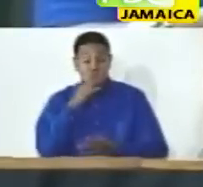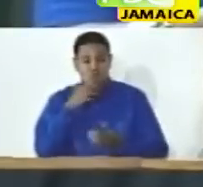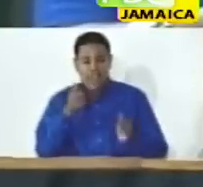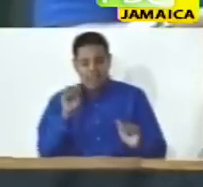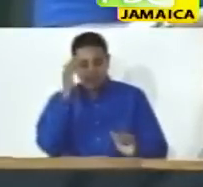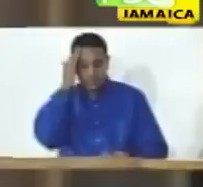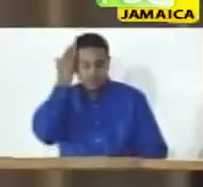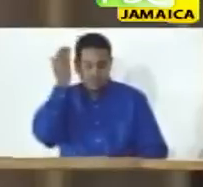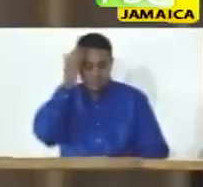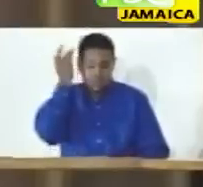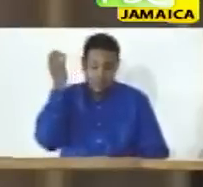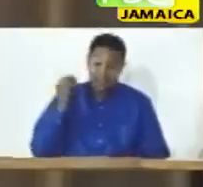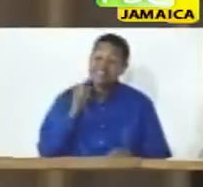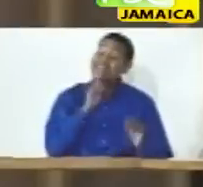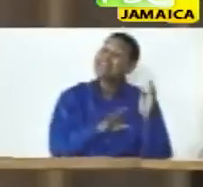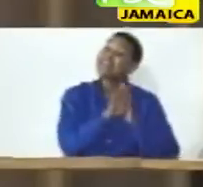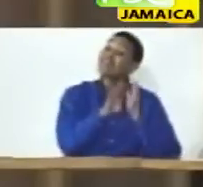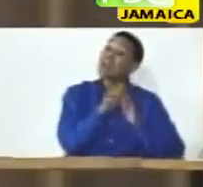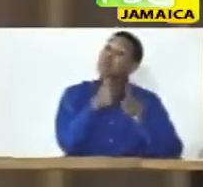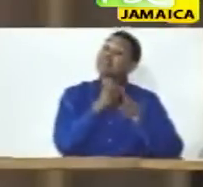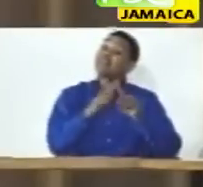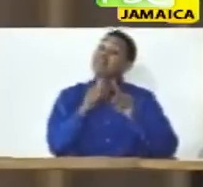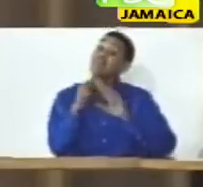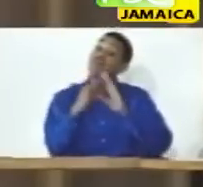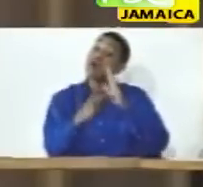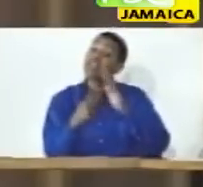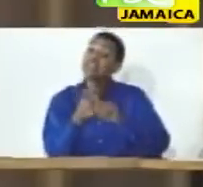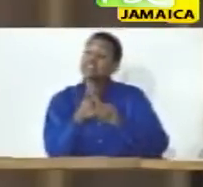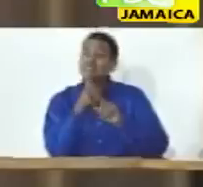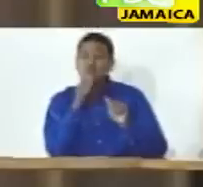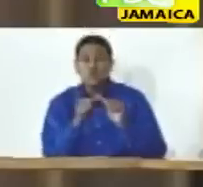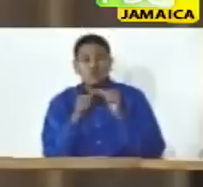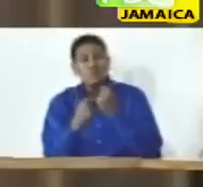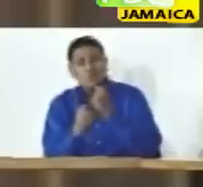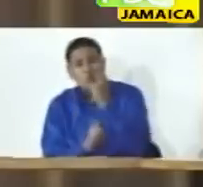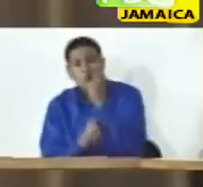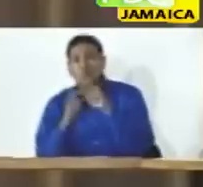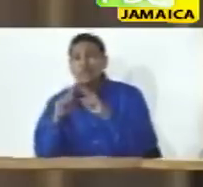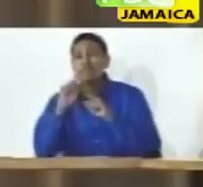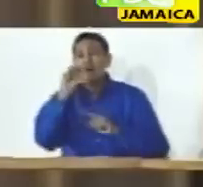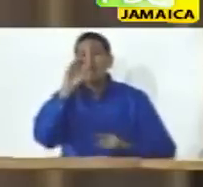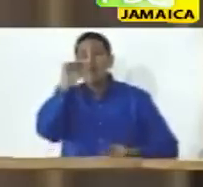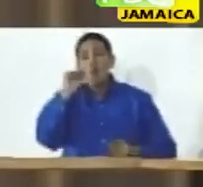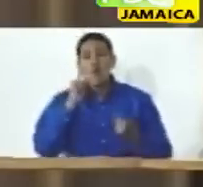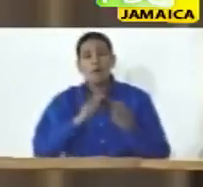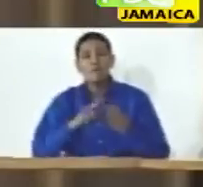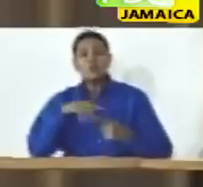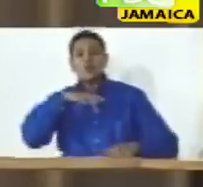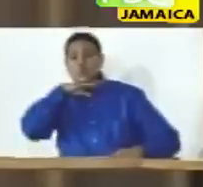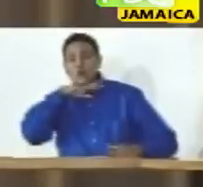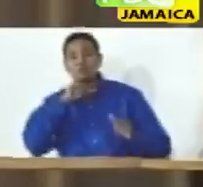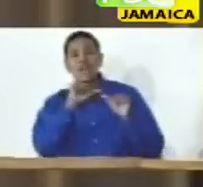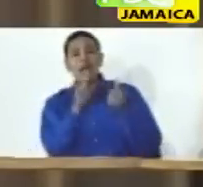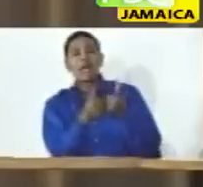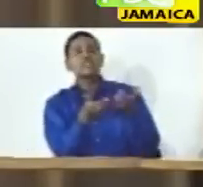The development of regulations to support the Major Organized Crime and Anti-Corruption